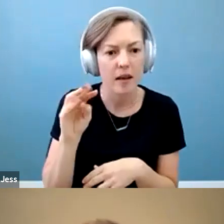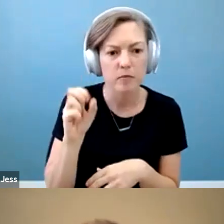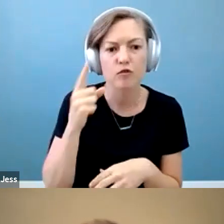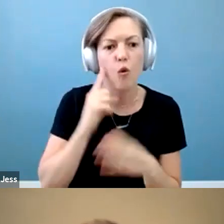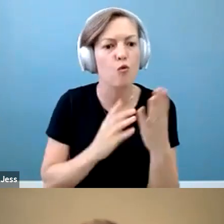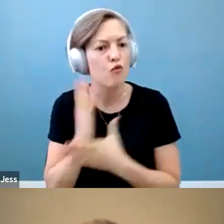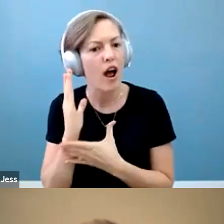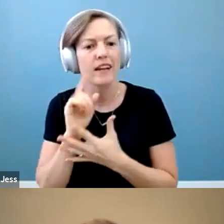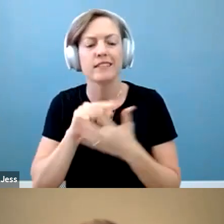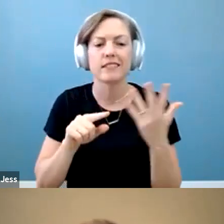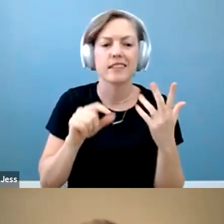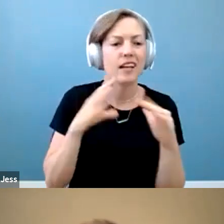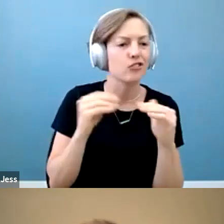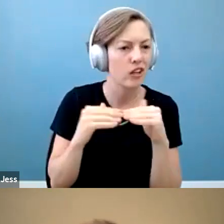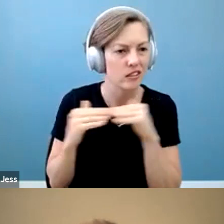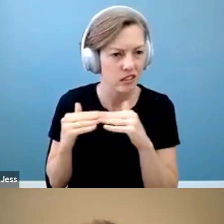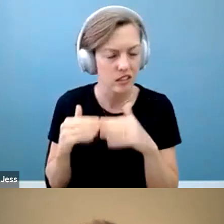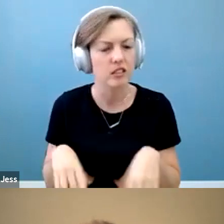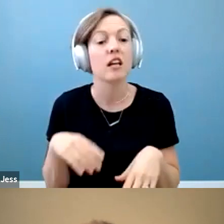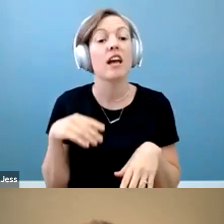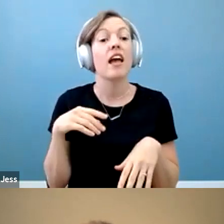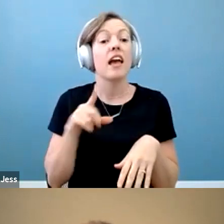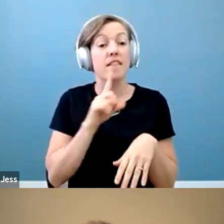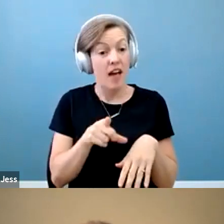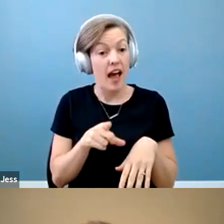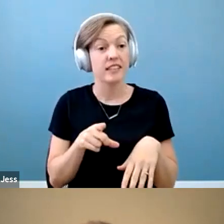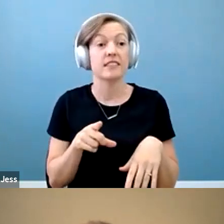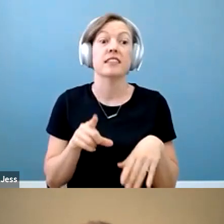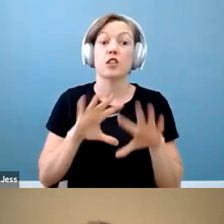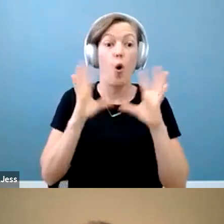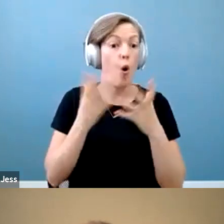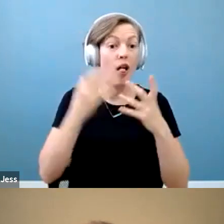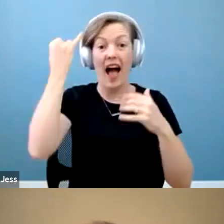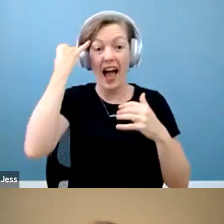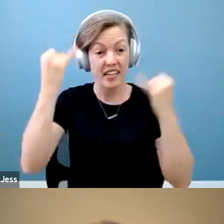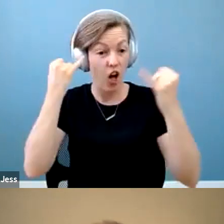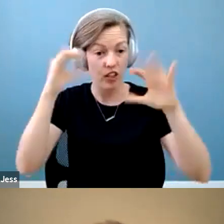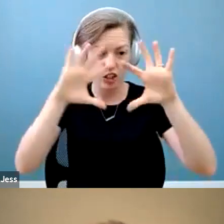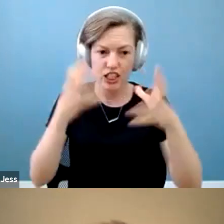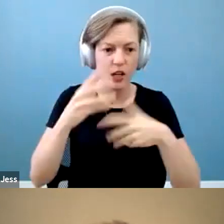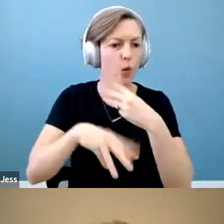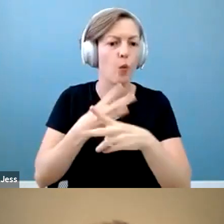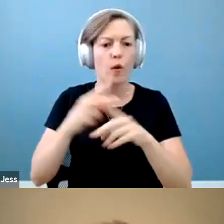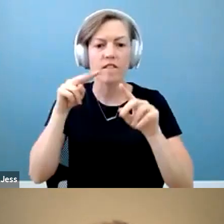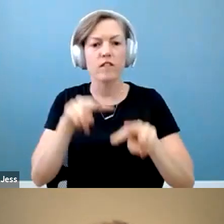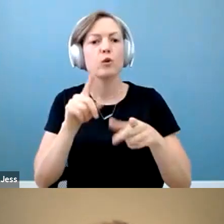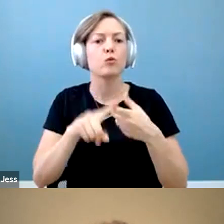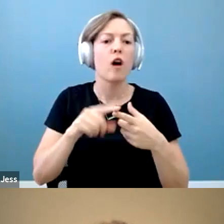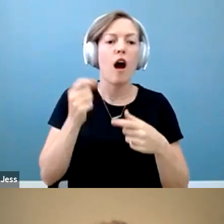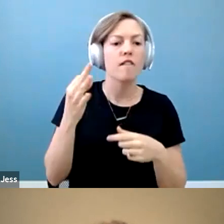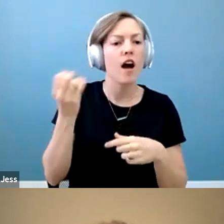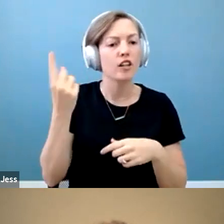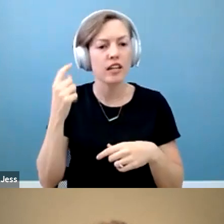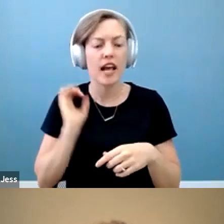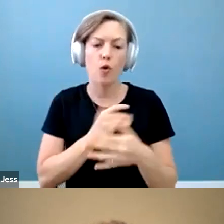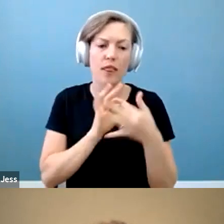and justice. In fact, it's a whole ideology, it's a worldview, a way of understanding our relationship to